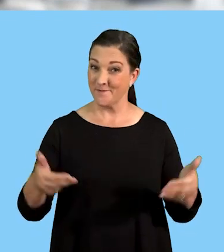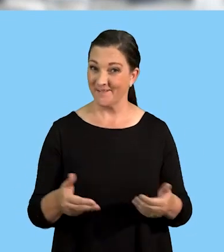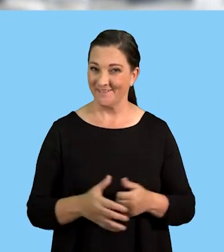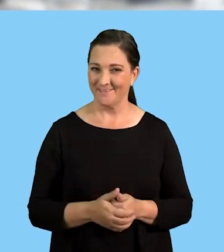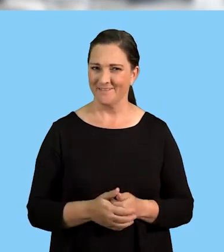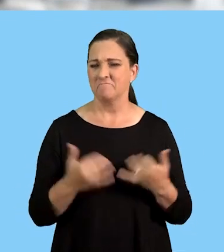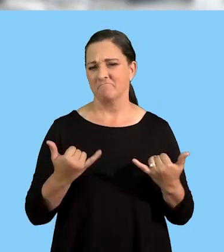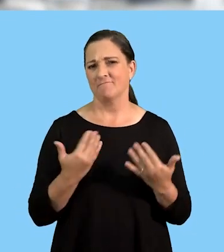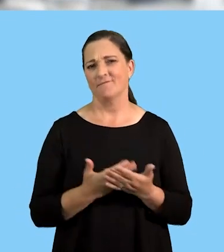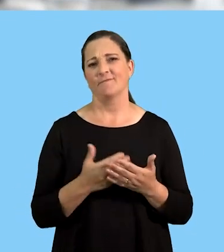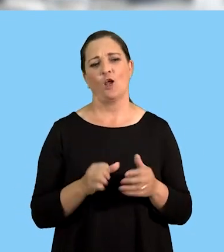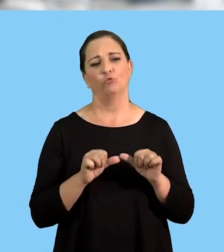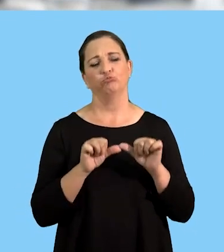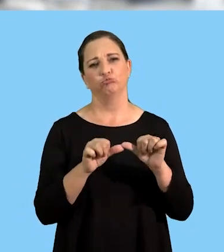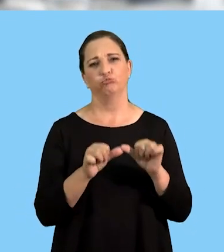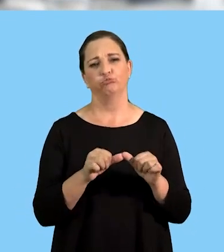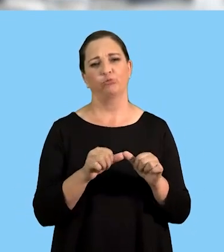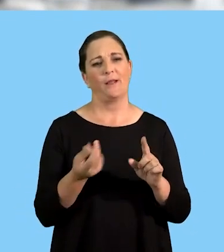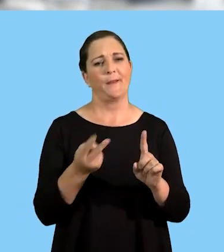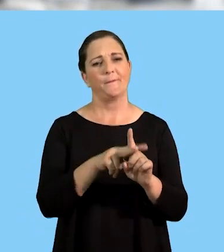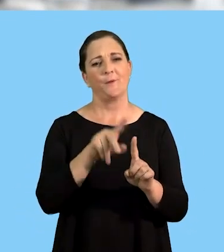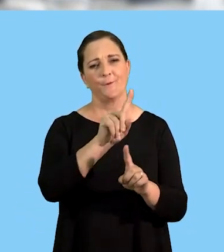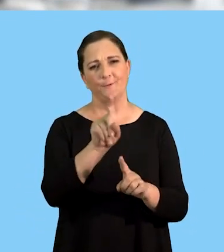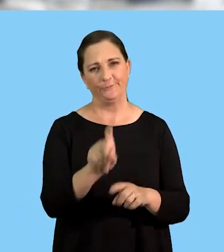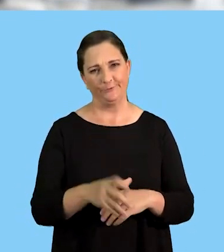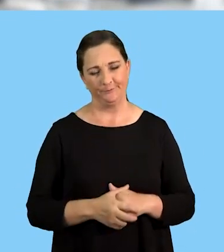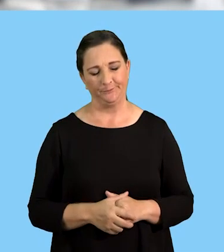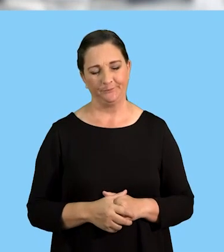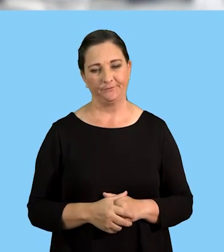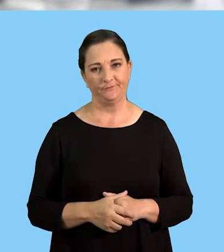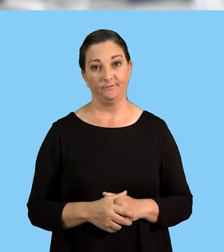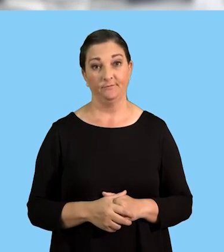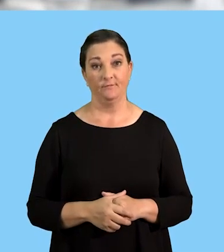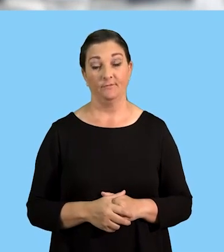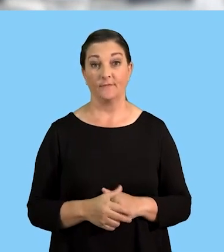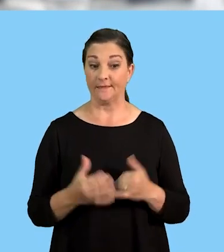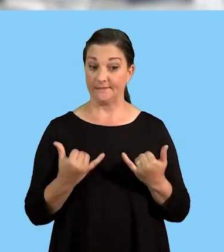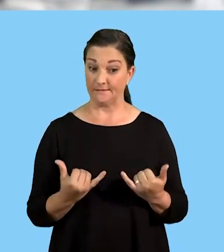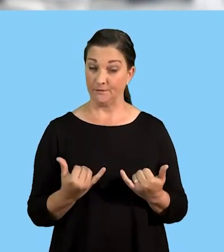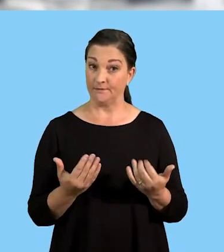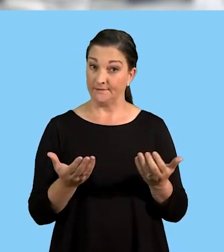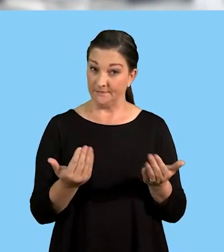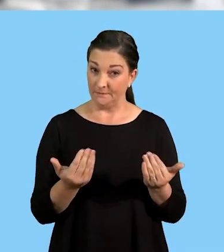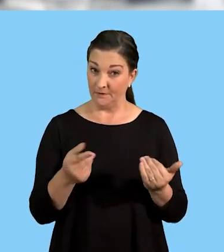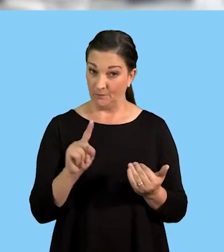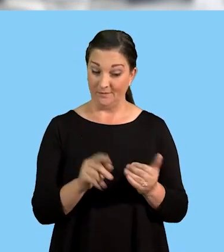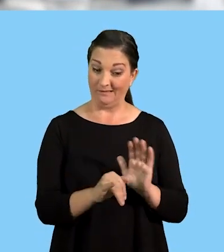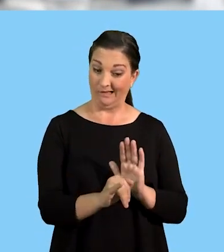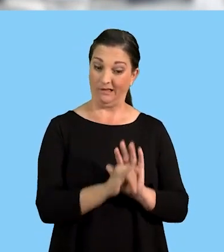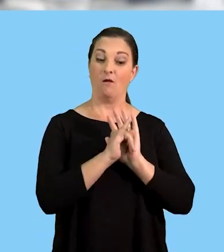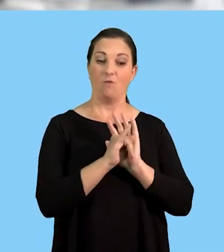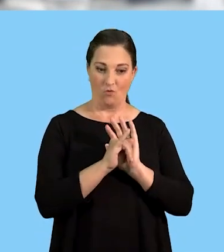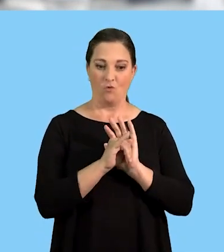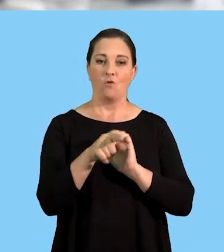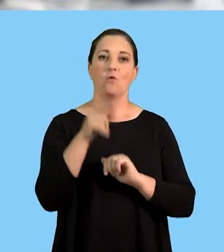Welcome back. Now let us proceed with the other application question. Now we are expected to identify the